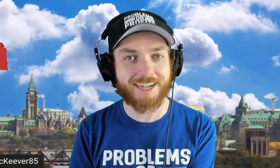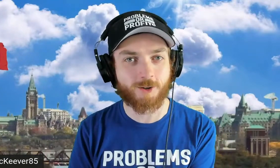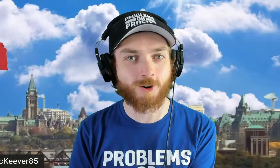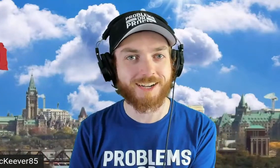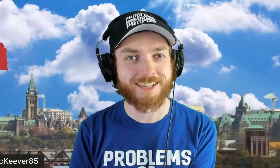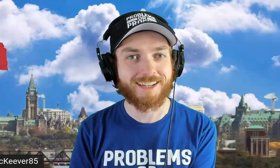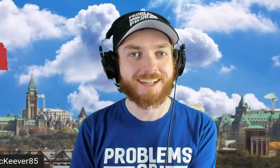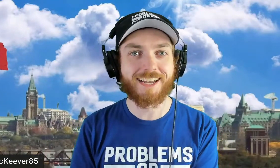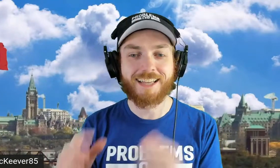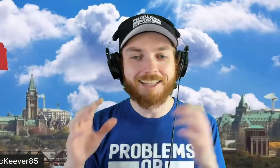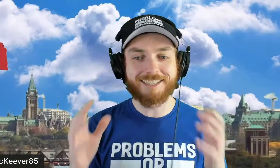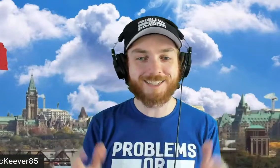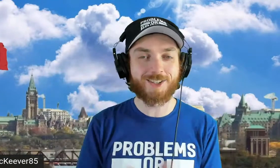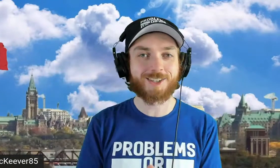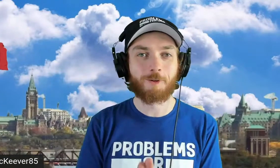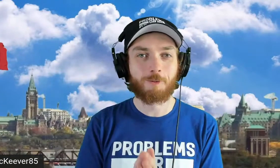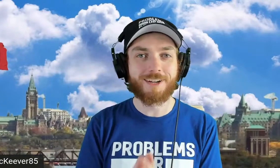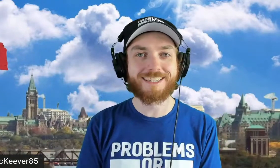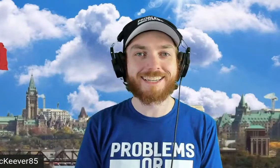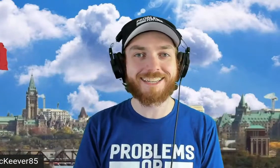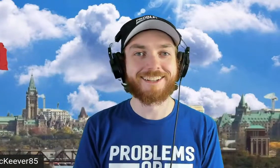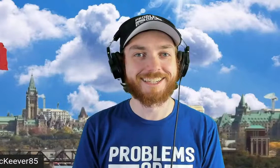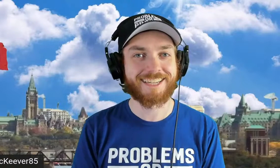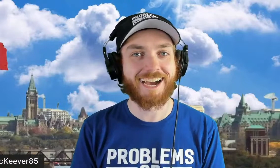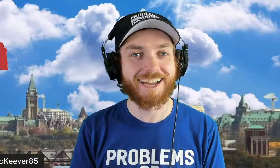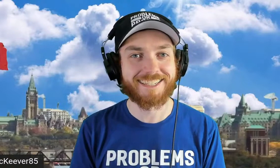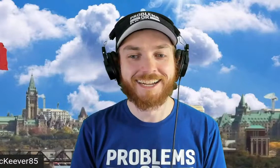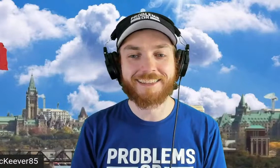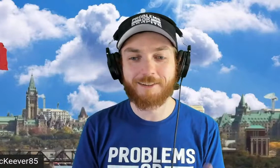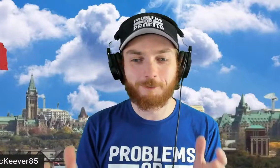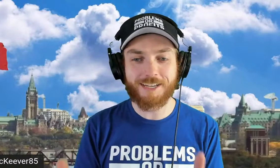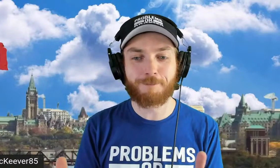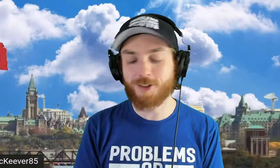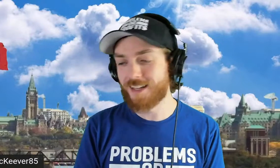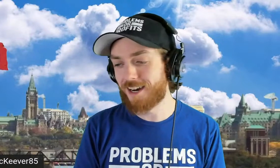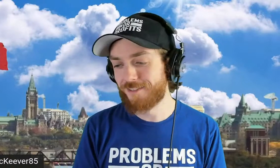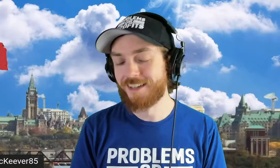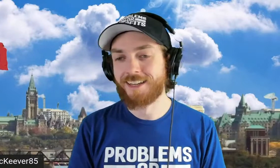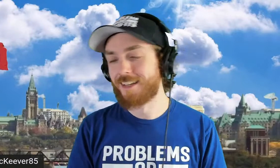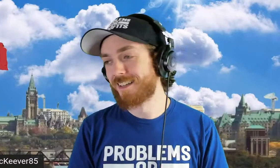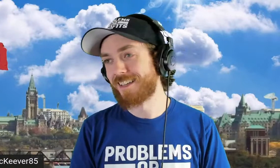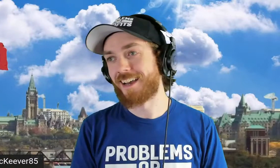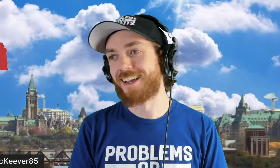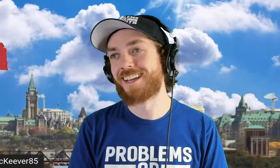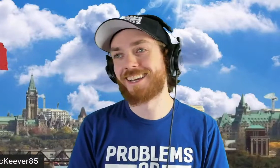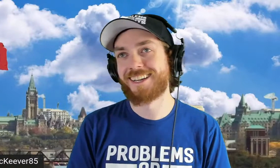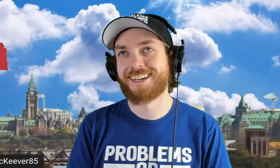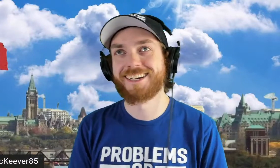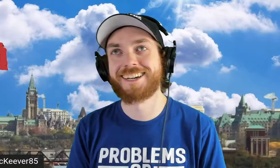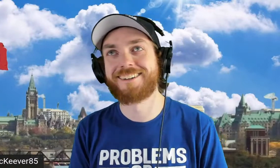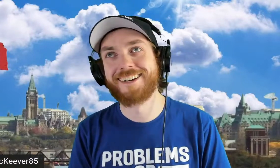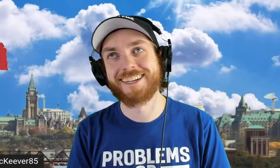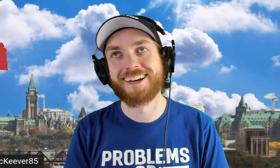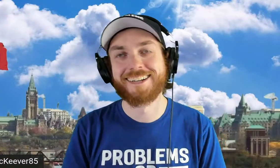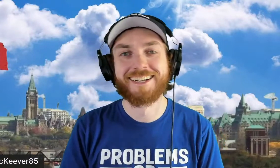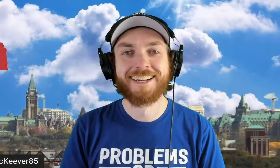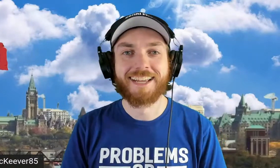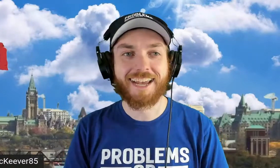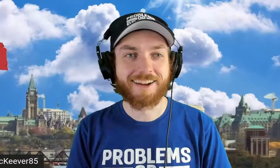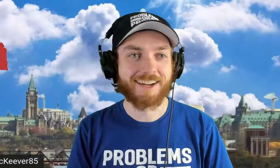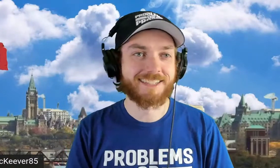and electorate. This is just ridiculous, guys, that we can pull it off. Yeah. Oh, my